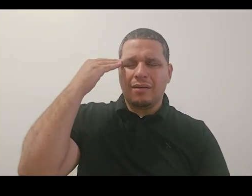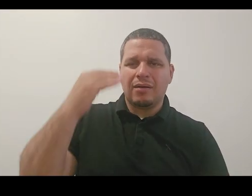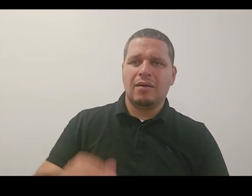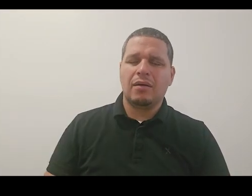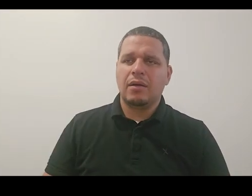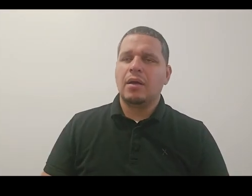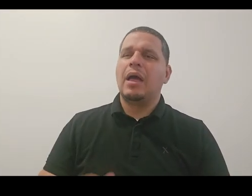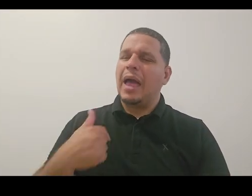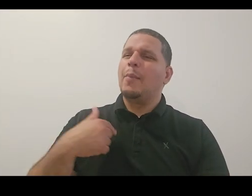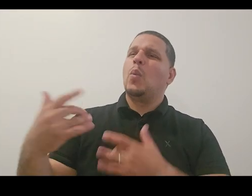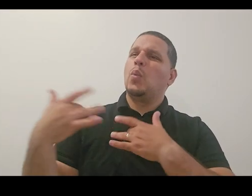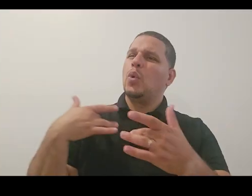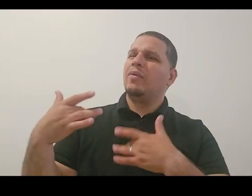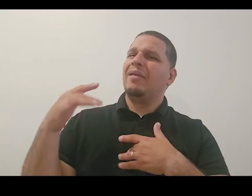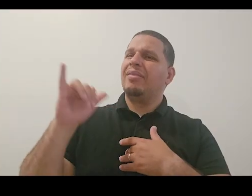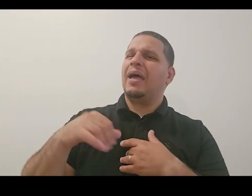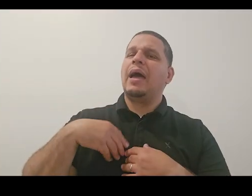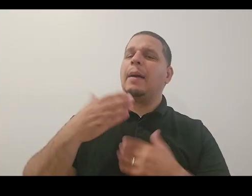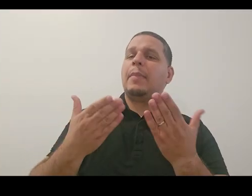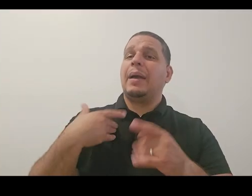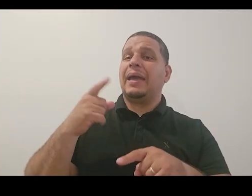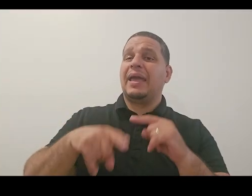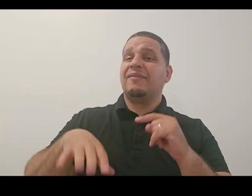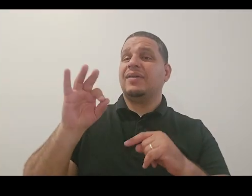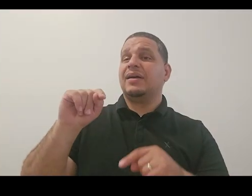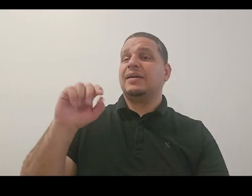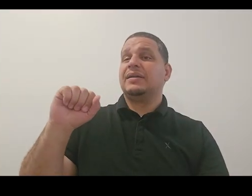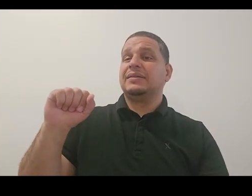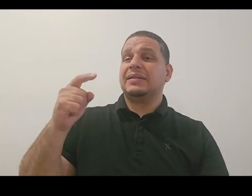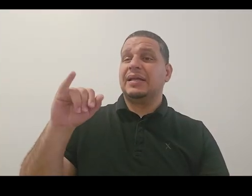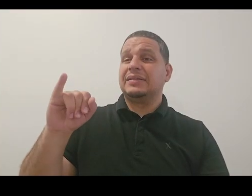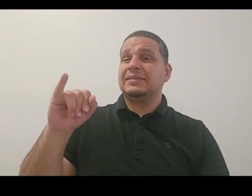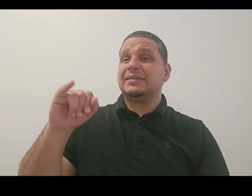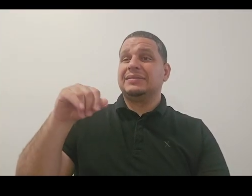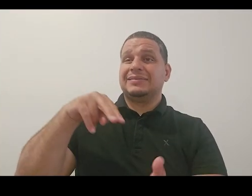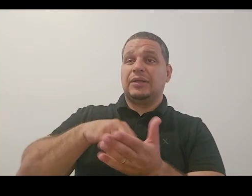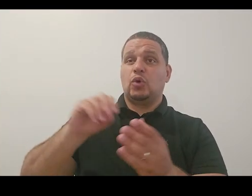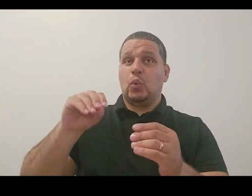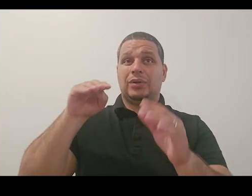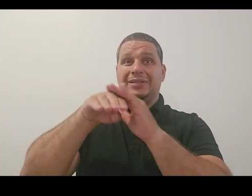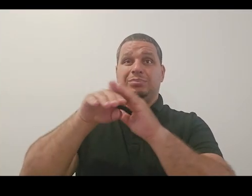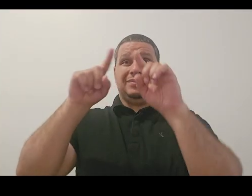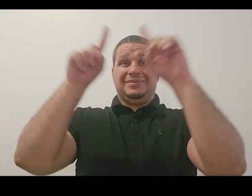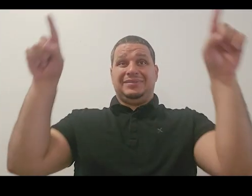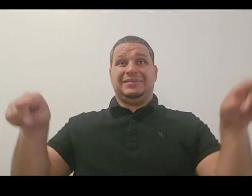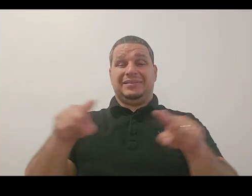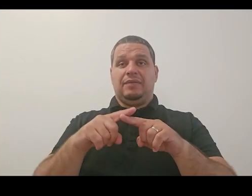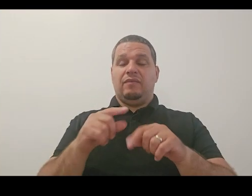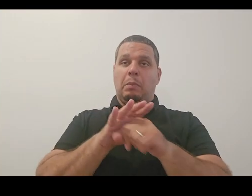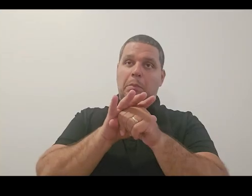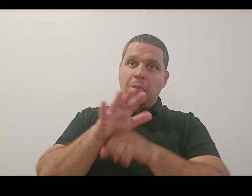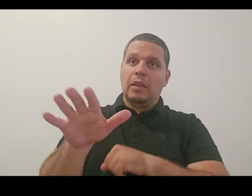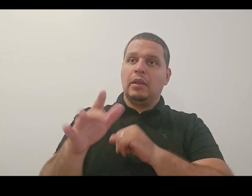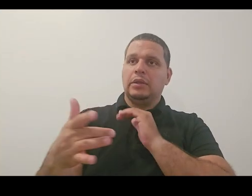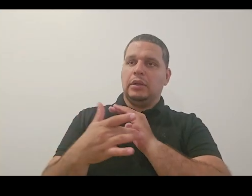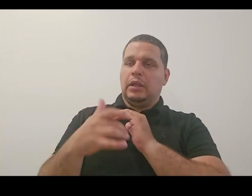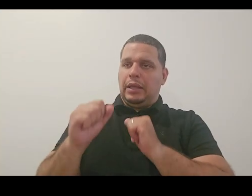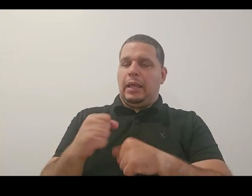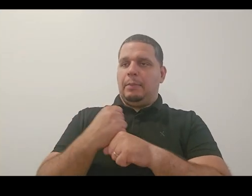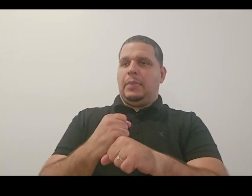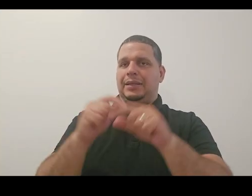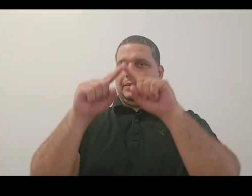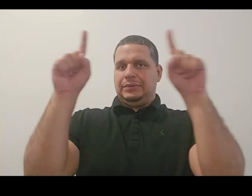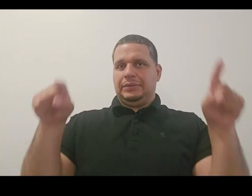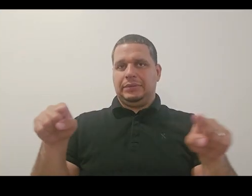I'm worried that I might not be able to find the taxi stand as quickly because there's no accessible signage, even though there's a million techniques for